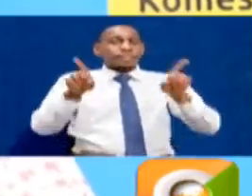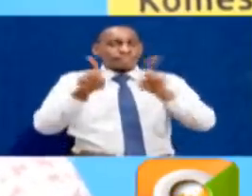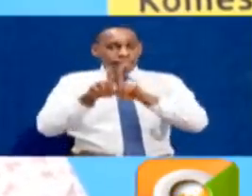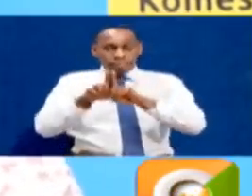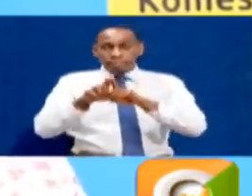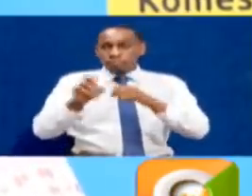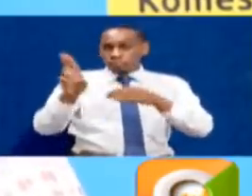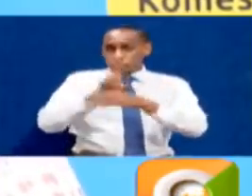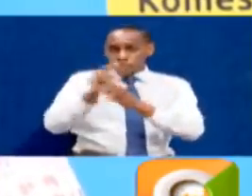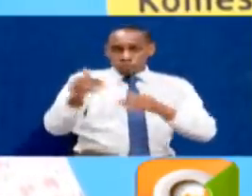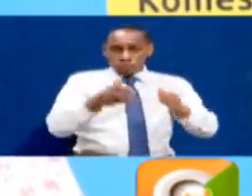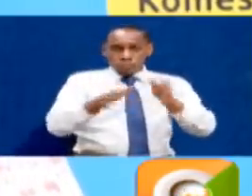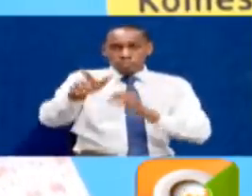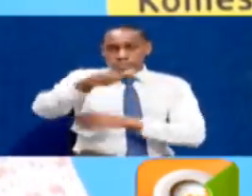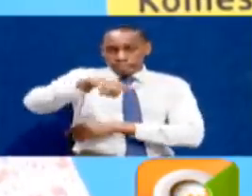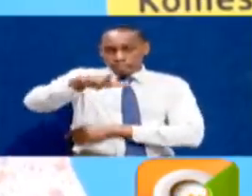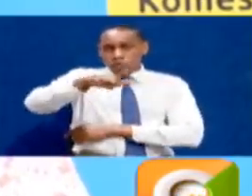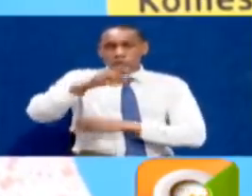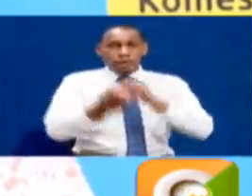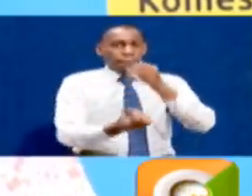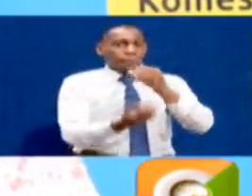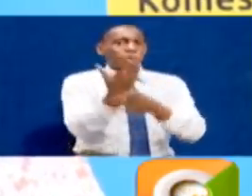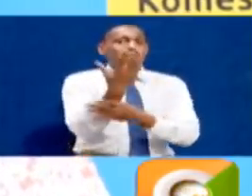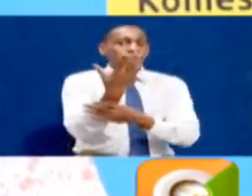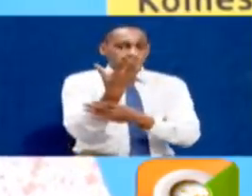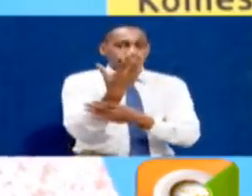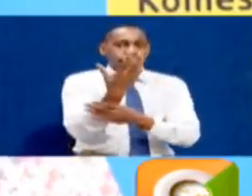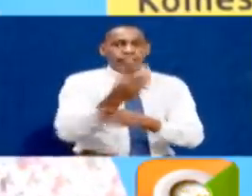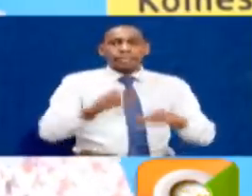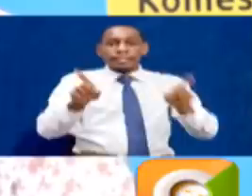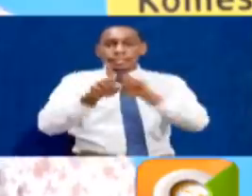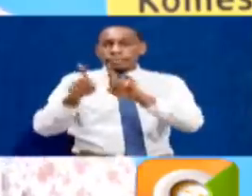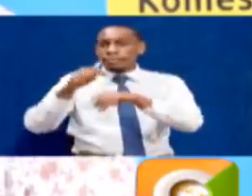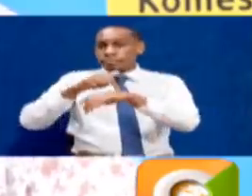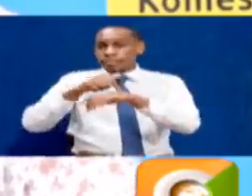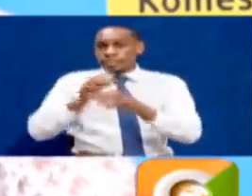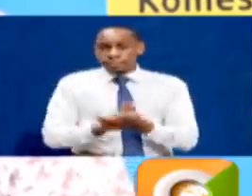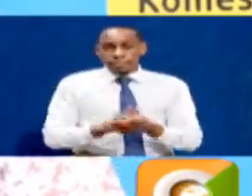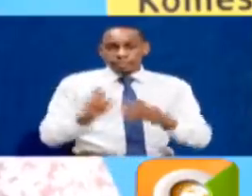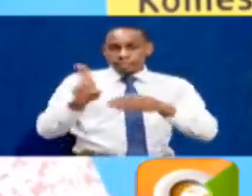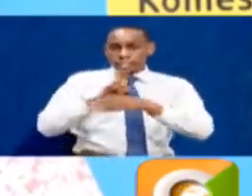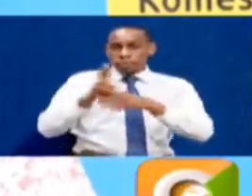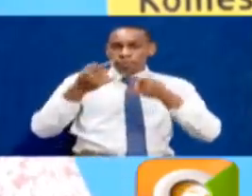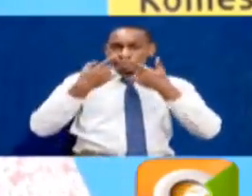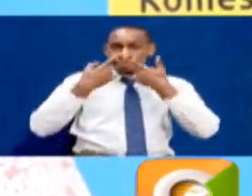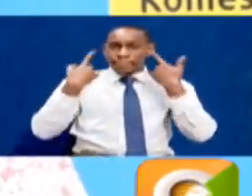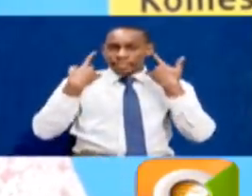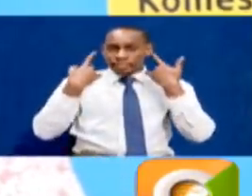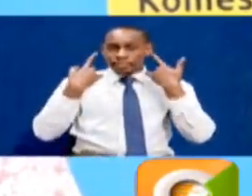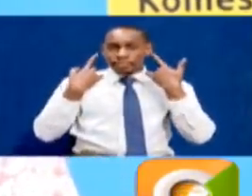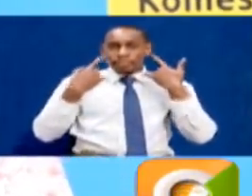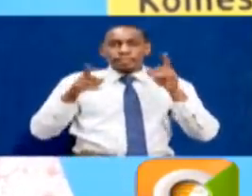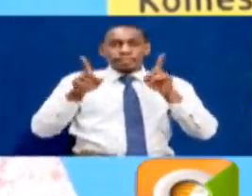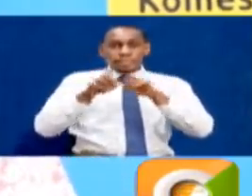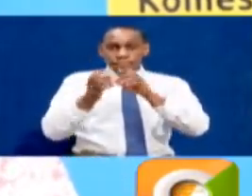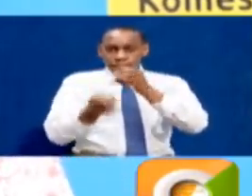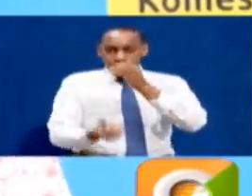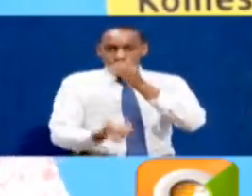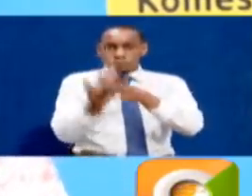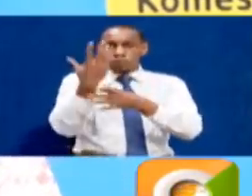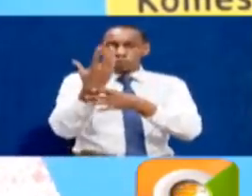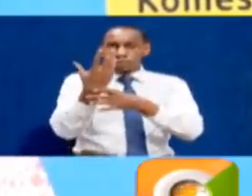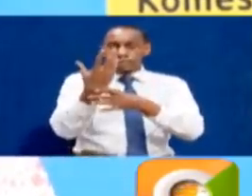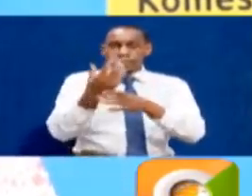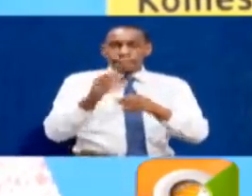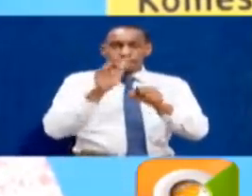let's make use of our local production. At the same time, the use of masks, we are also going to be producing